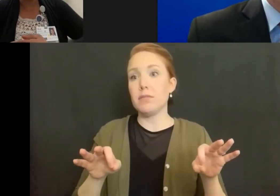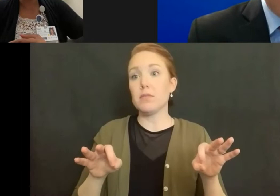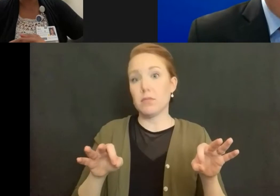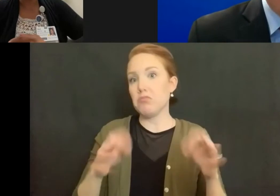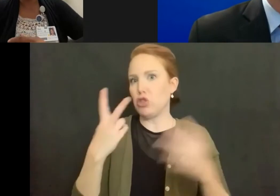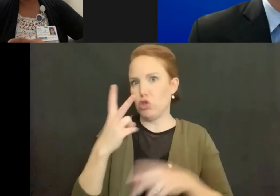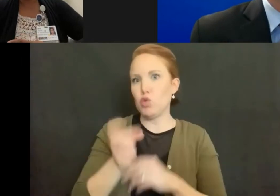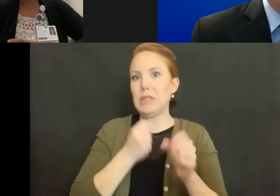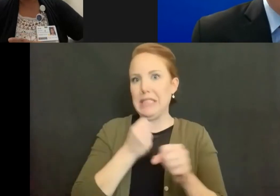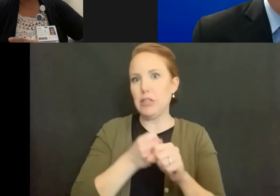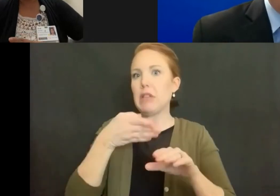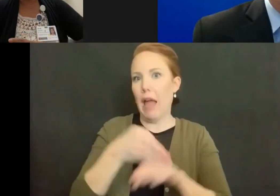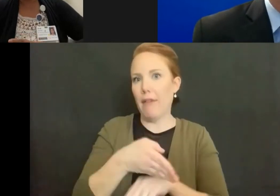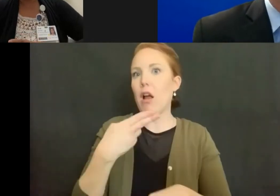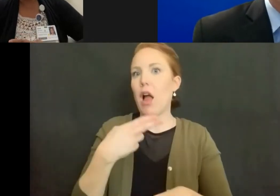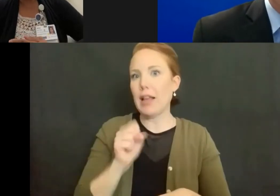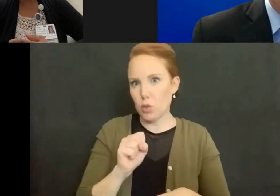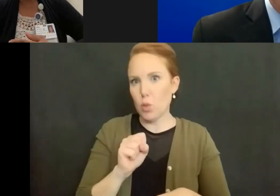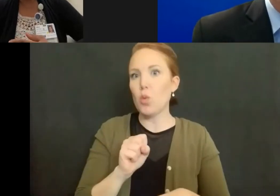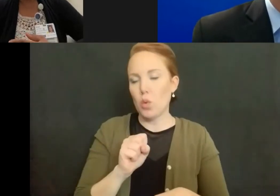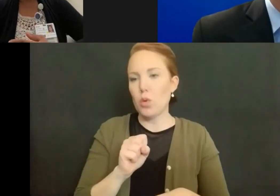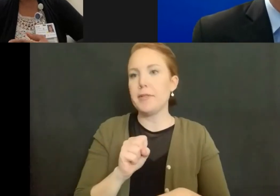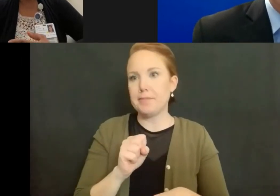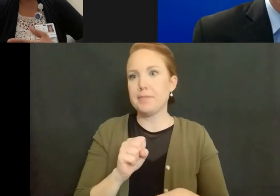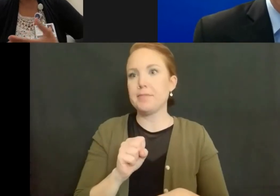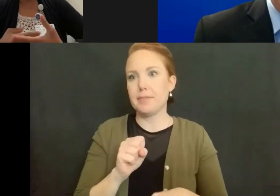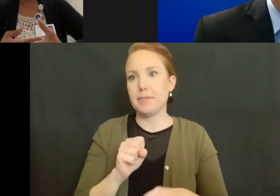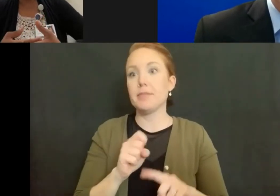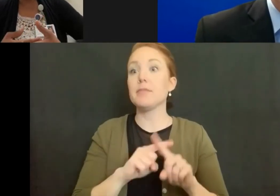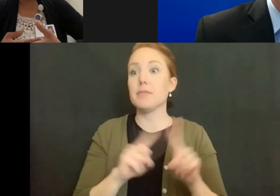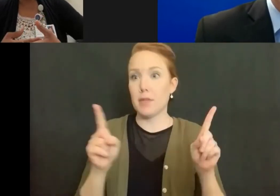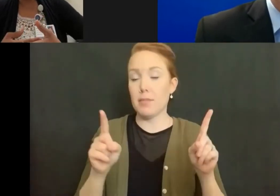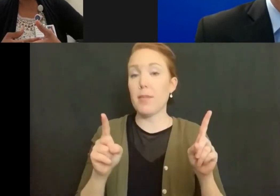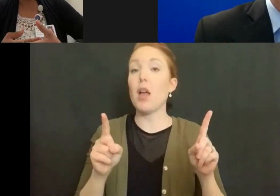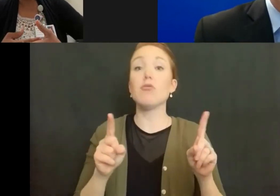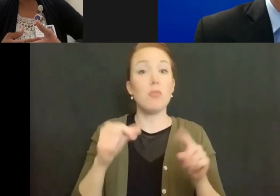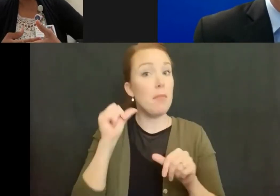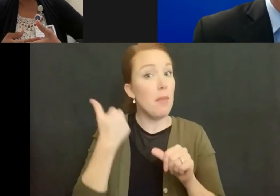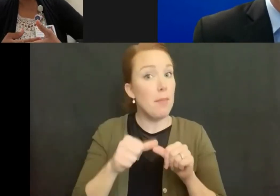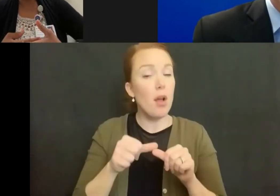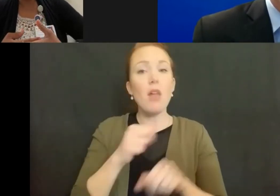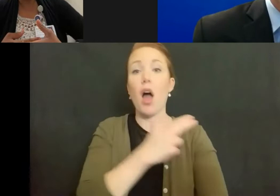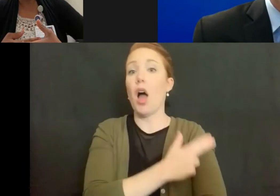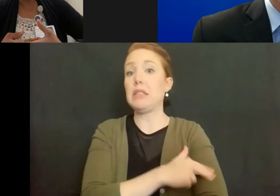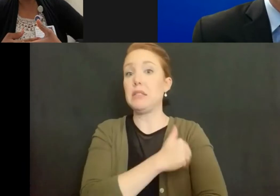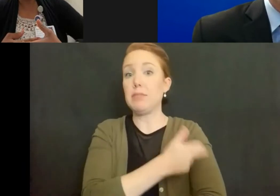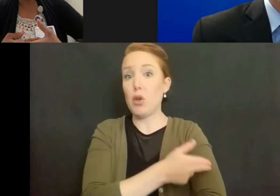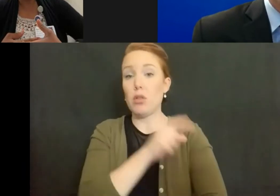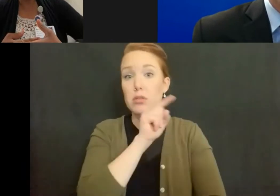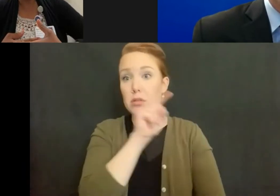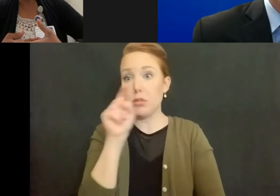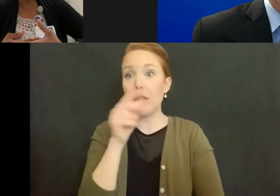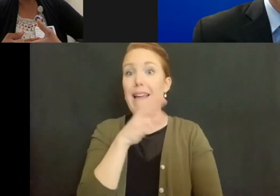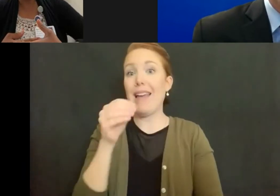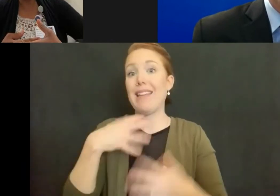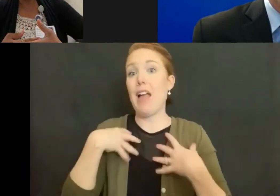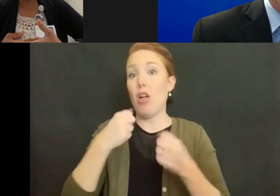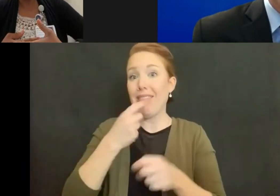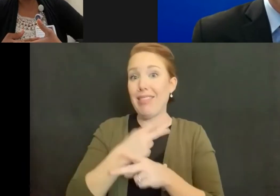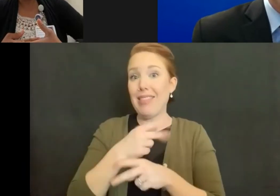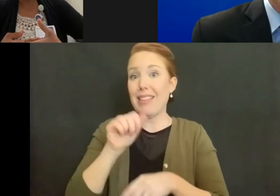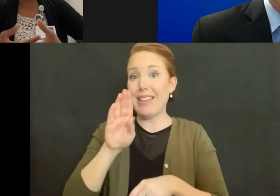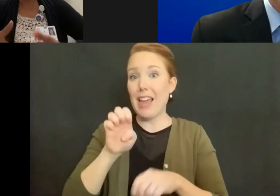after the high school, but you also have to keep in mind the hospitals or the healthcare system that